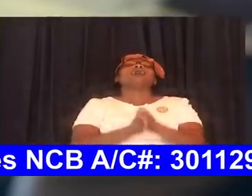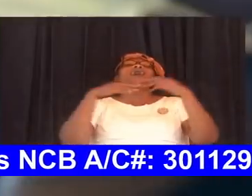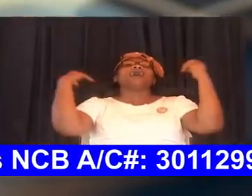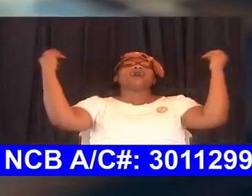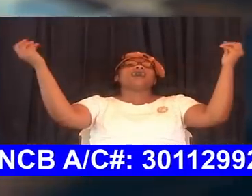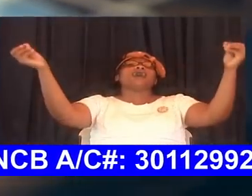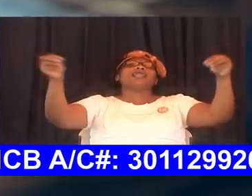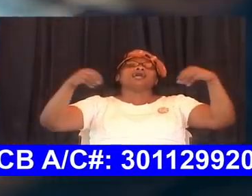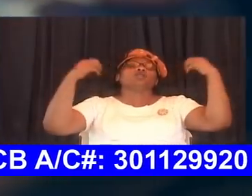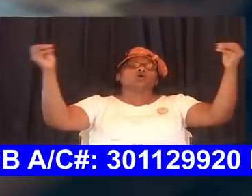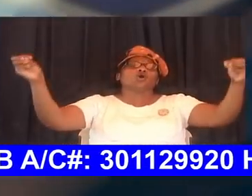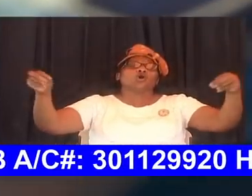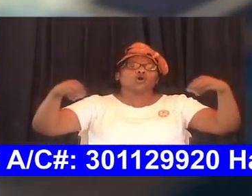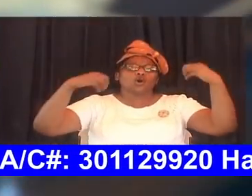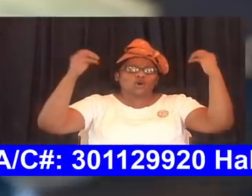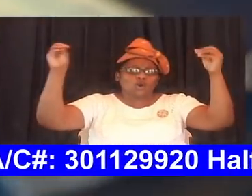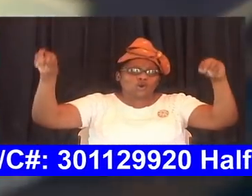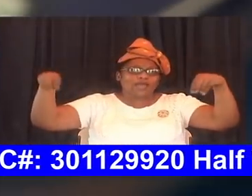King.